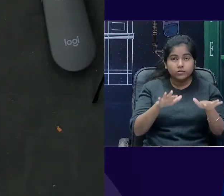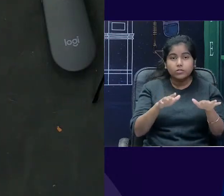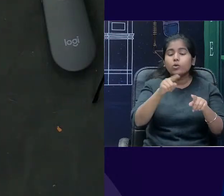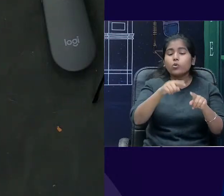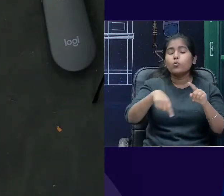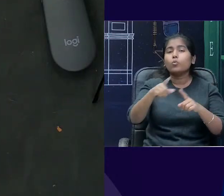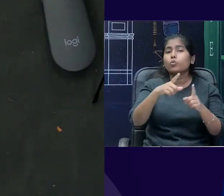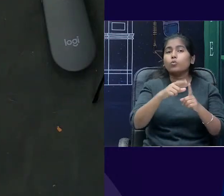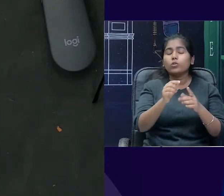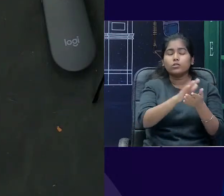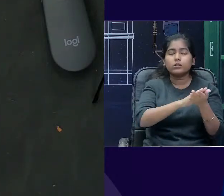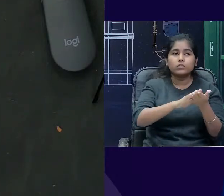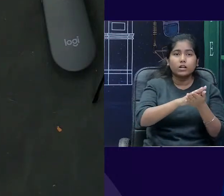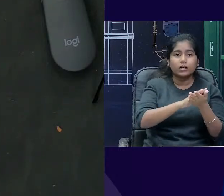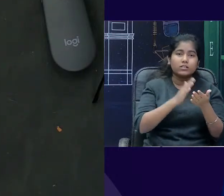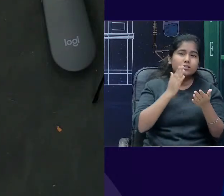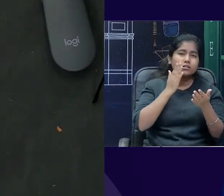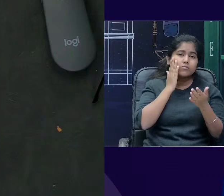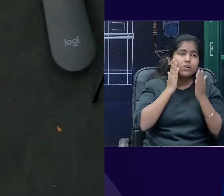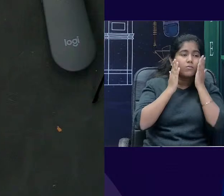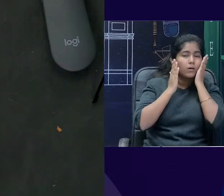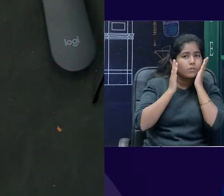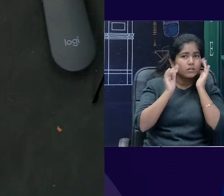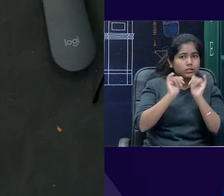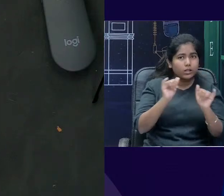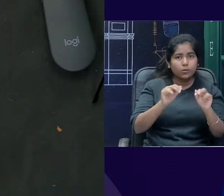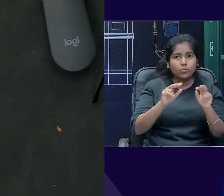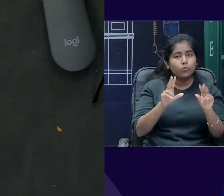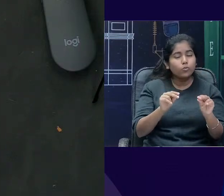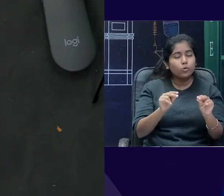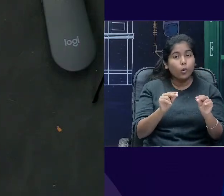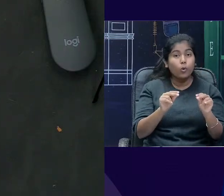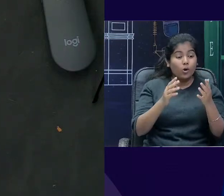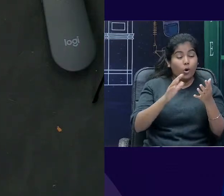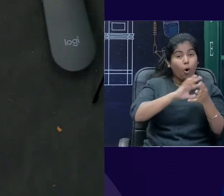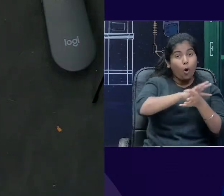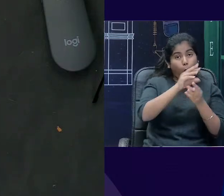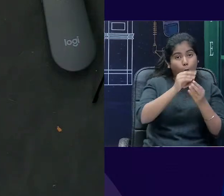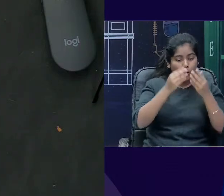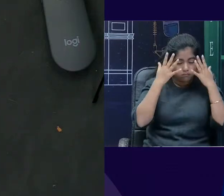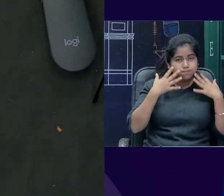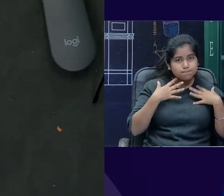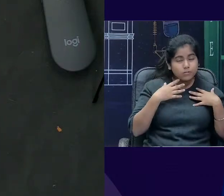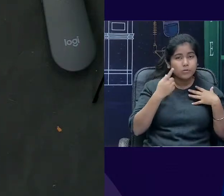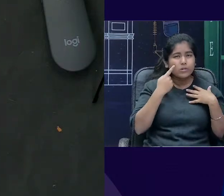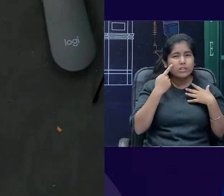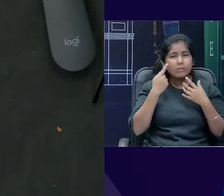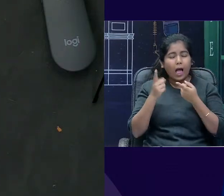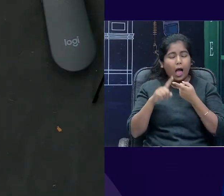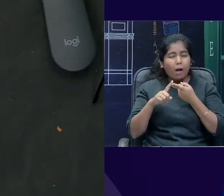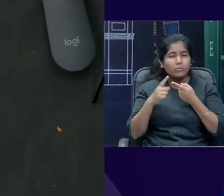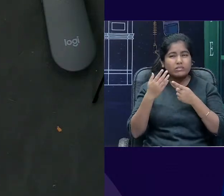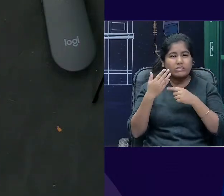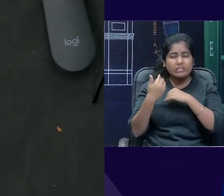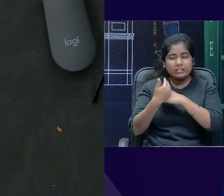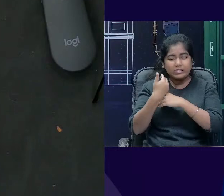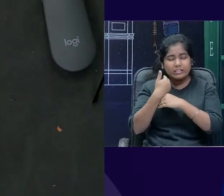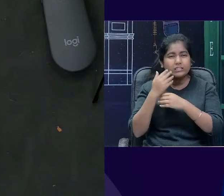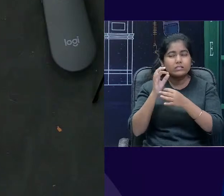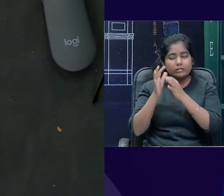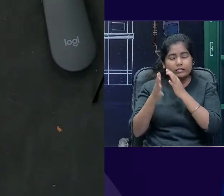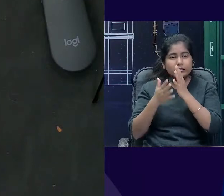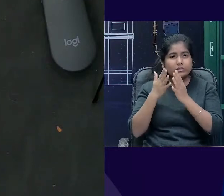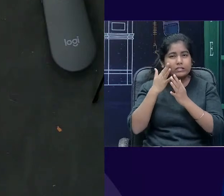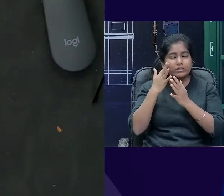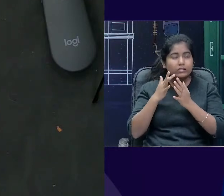the difference and the roughness in the skin tone where burn took place. Right. So this we tried, and this